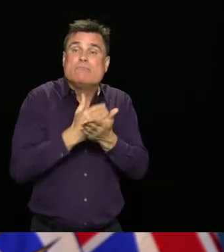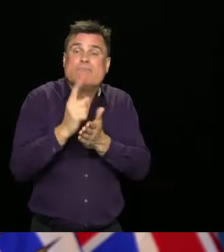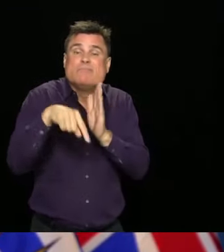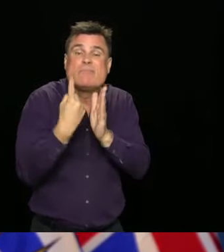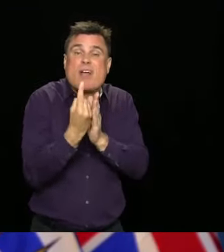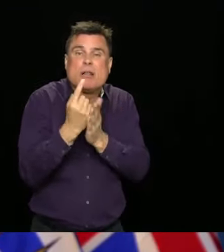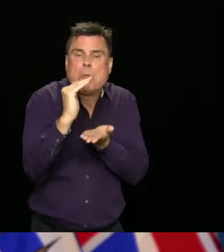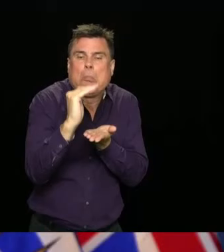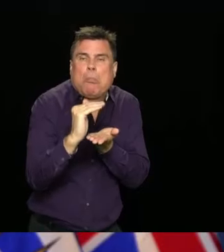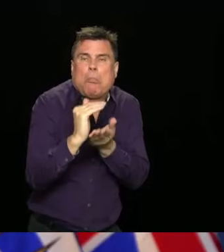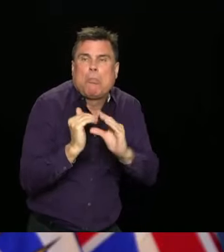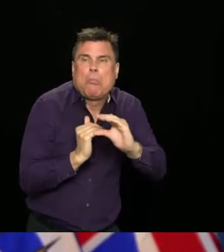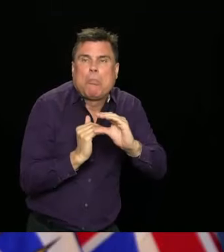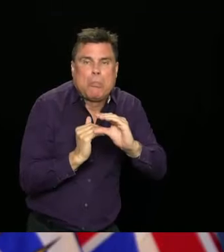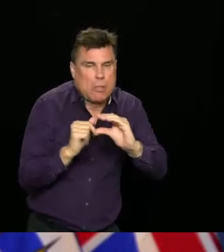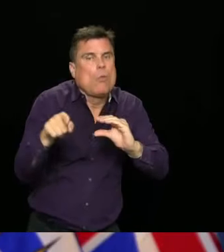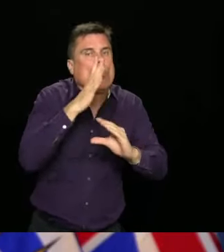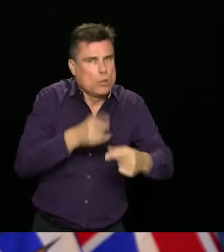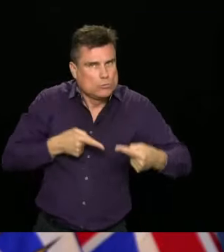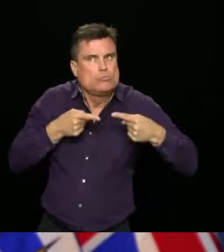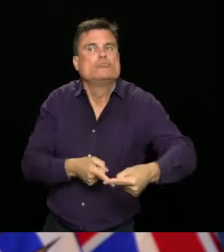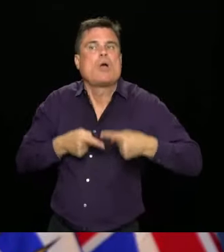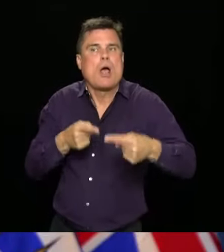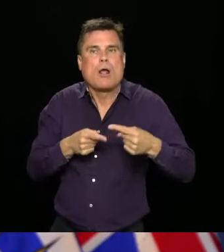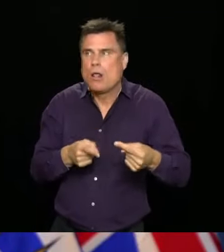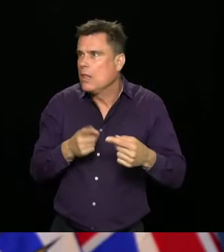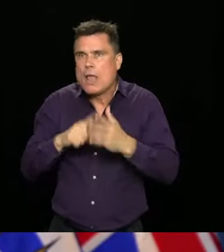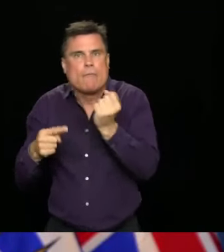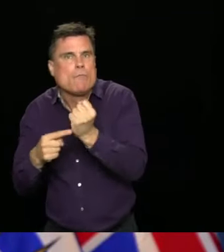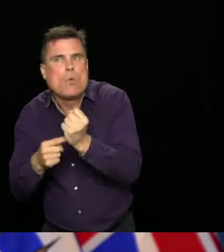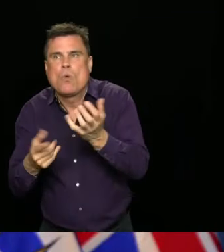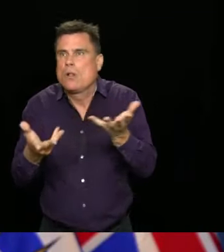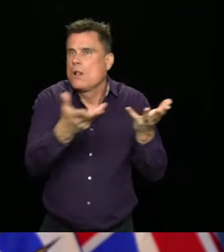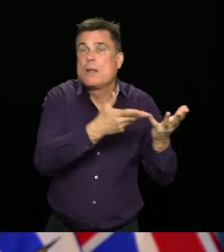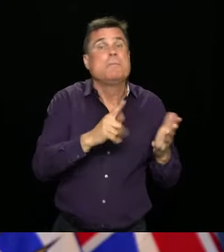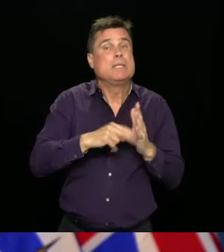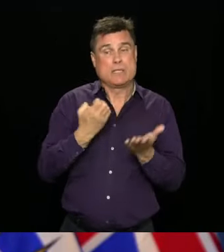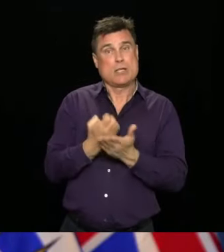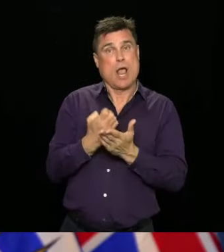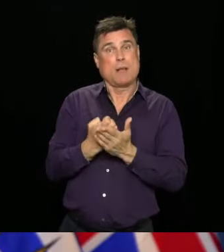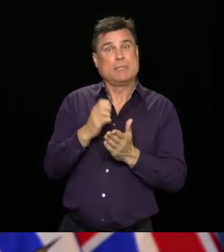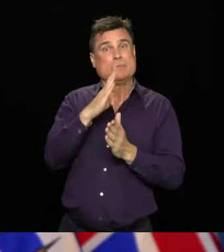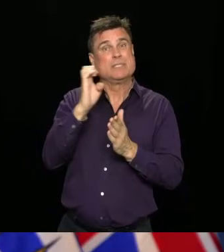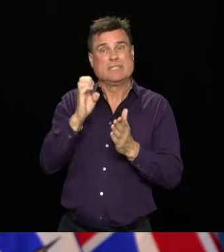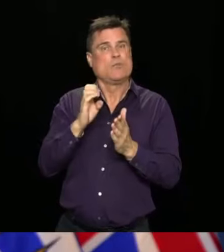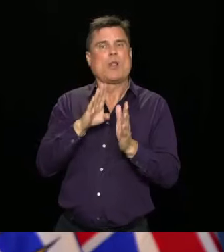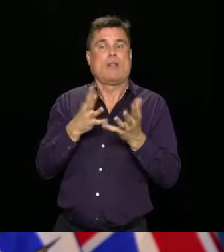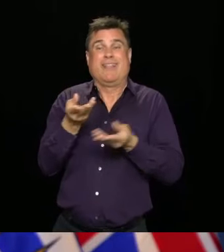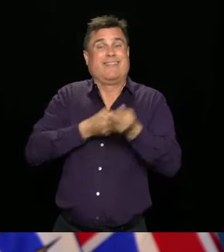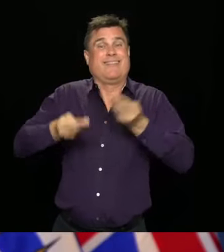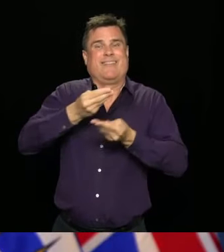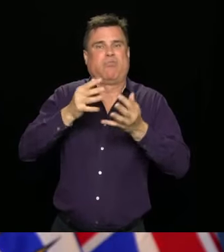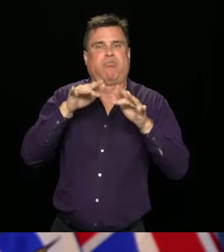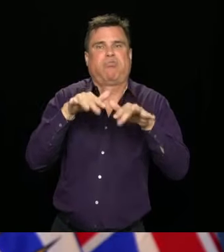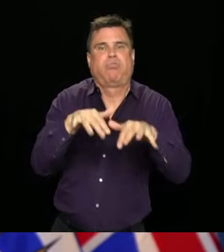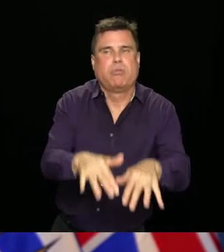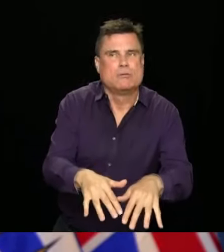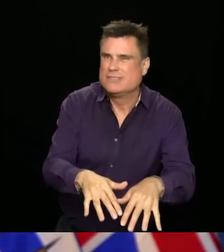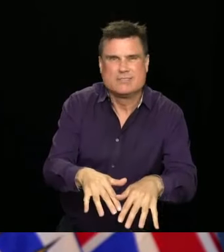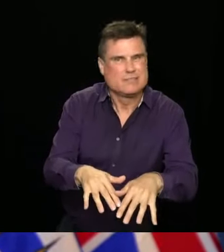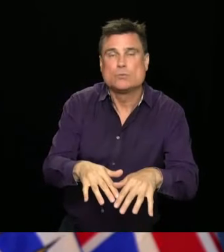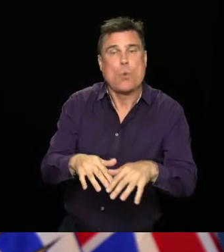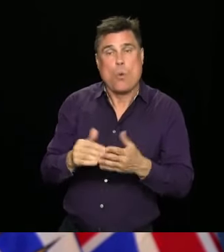continue to struggle and continue to not be able to participate in the economy in British Columbia. So I think, in fact, it's